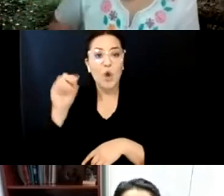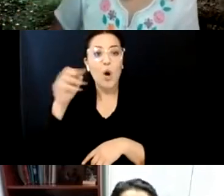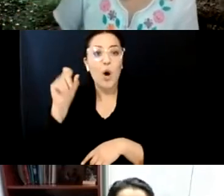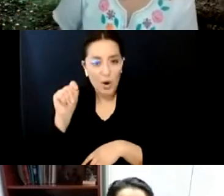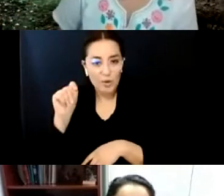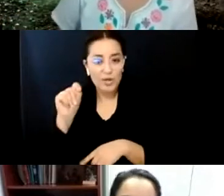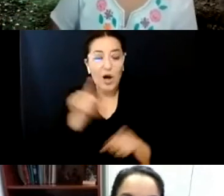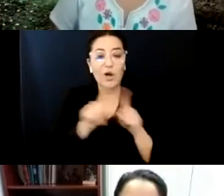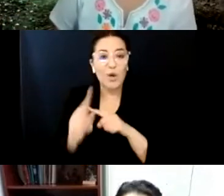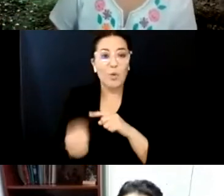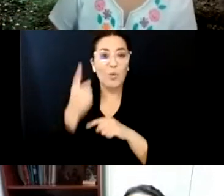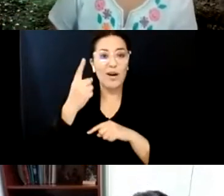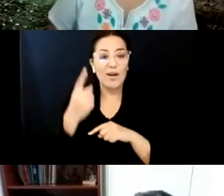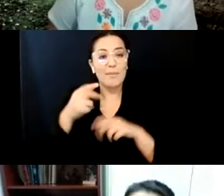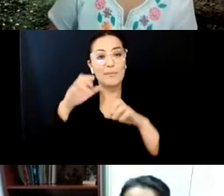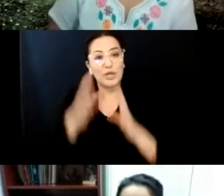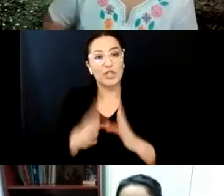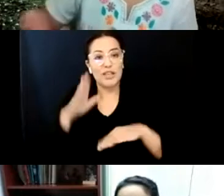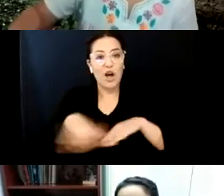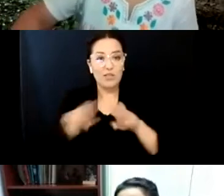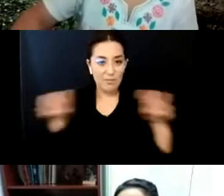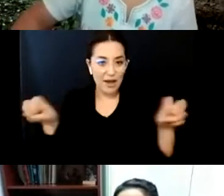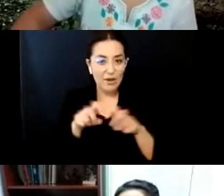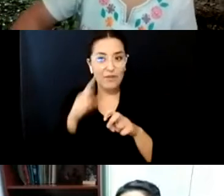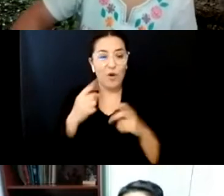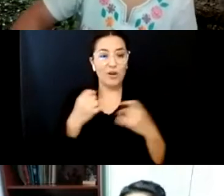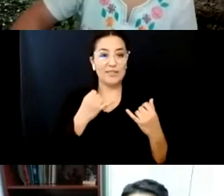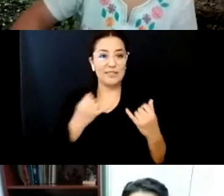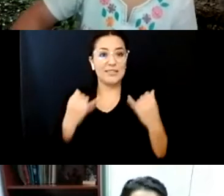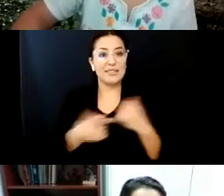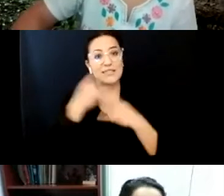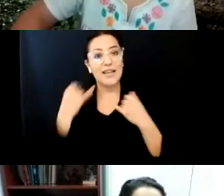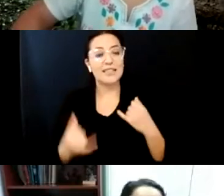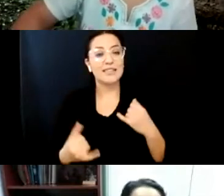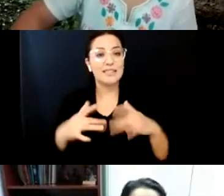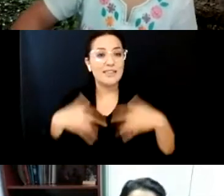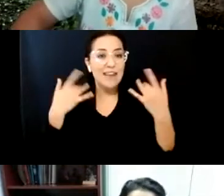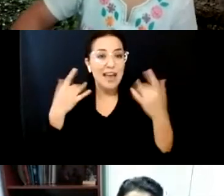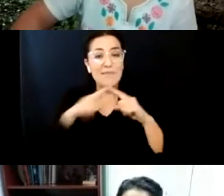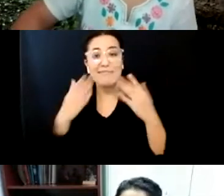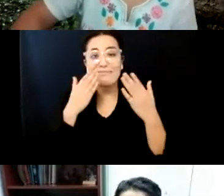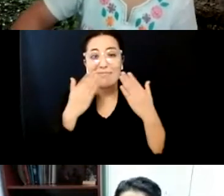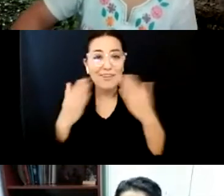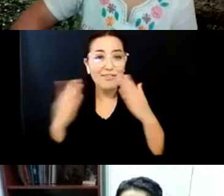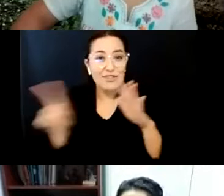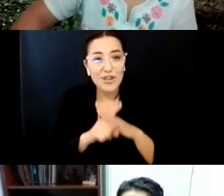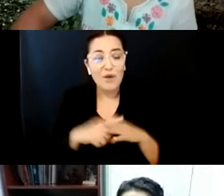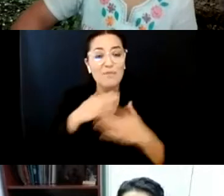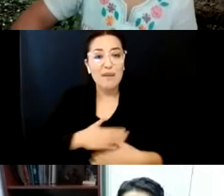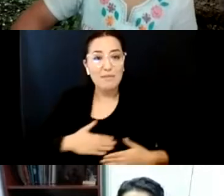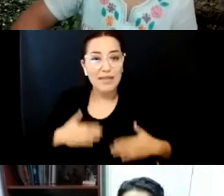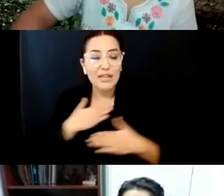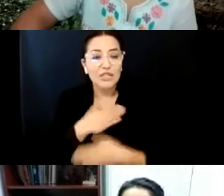one of the panelists for today's event. And thank you all for joining us today. It's my pleasure to welcome one